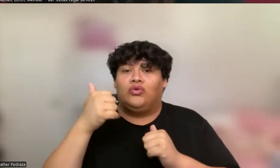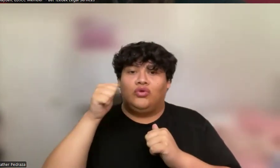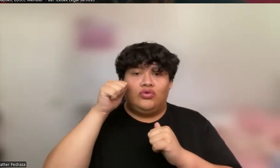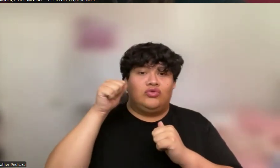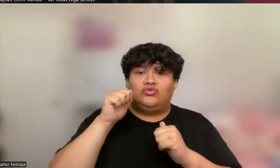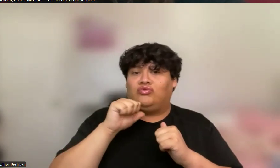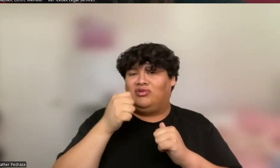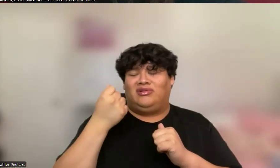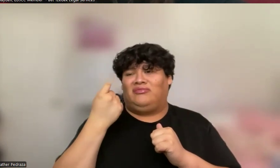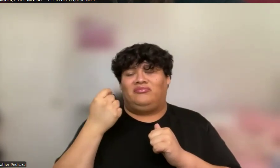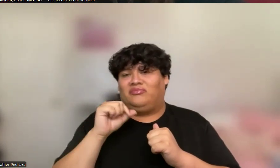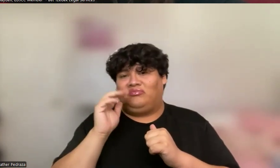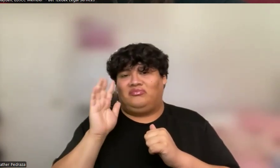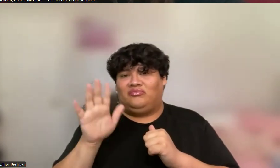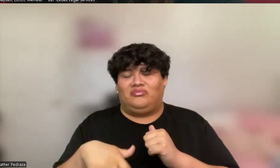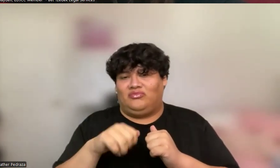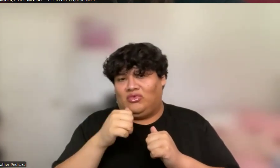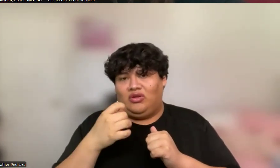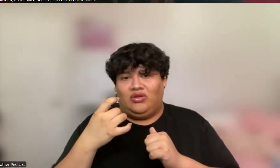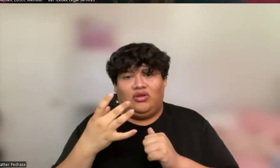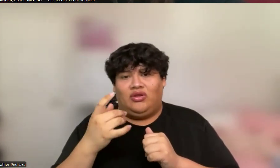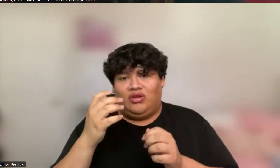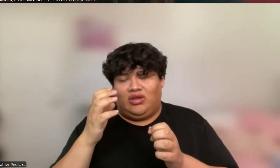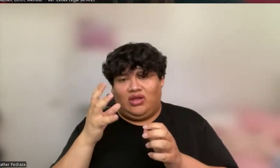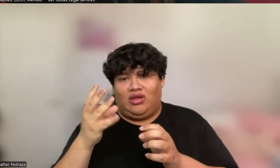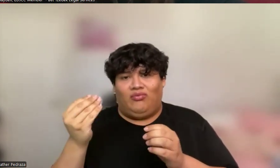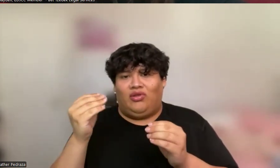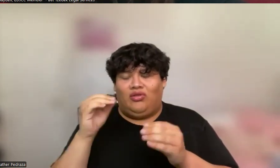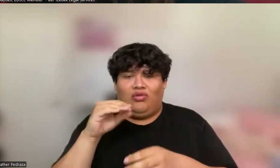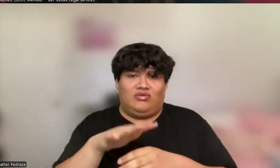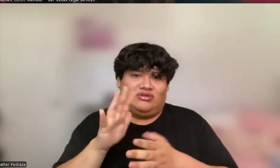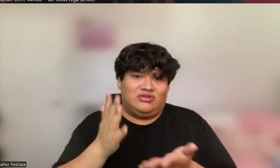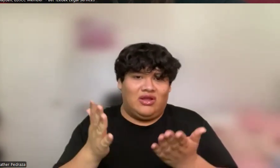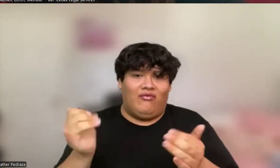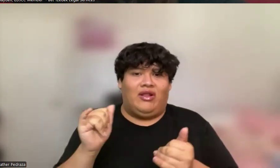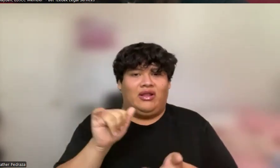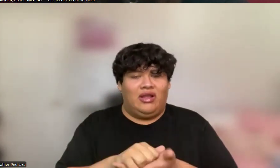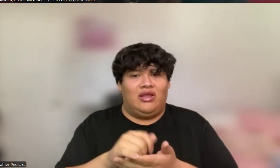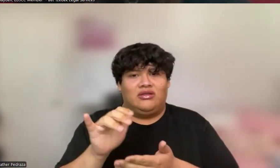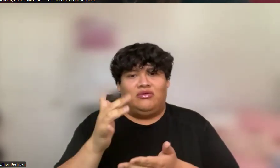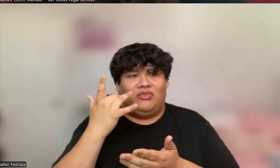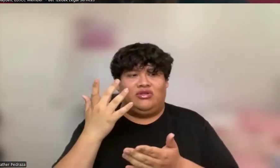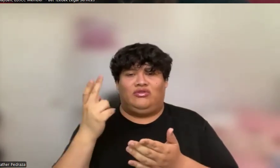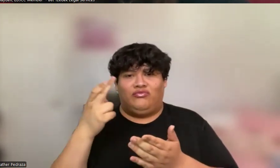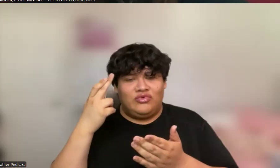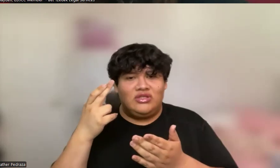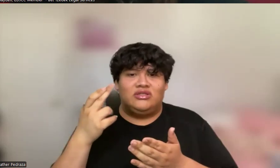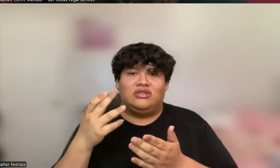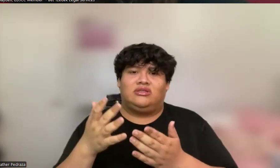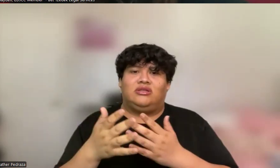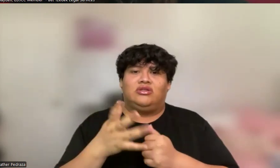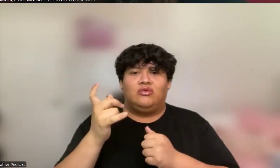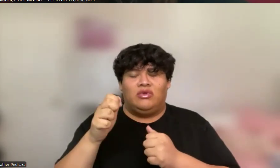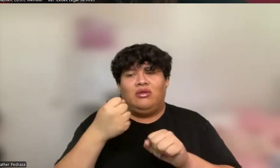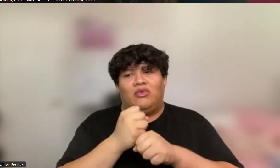not interested in engaging with those entities for a variety of very legitimate reasons, and making sure that we have other